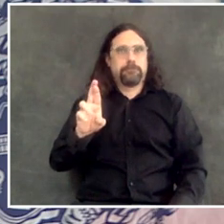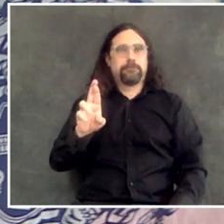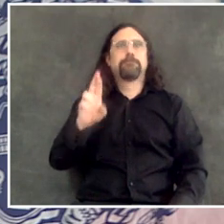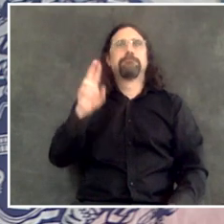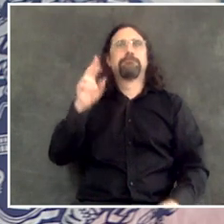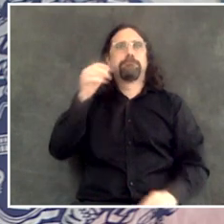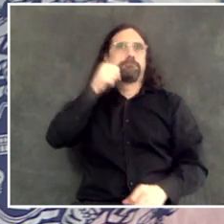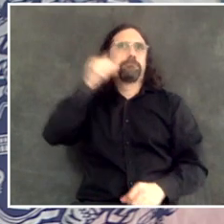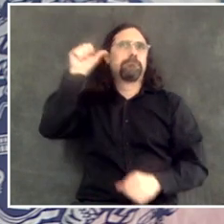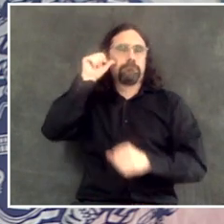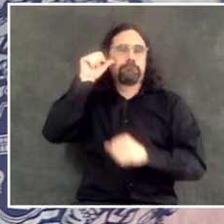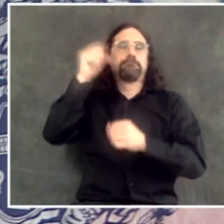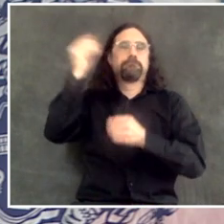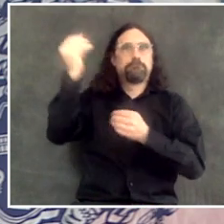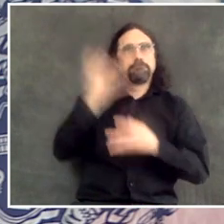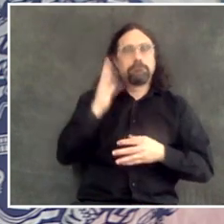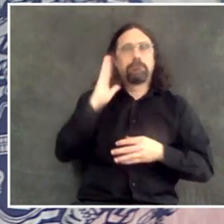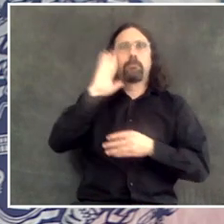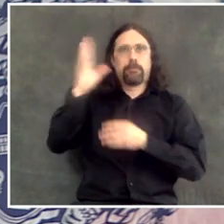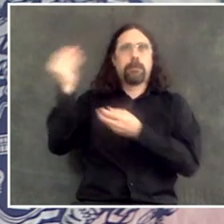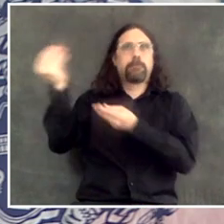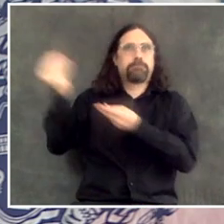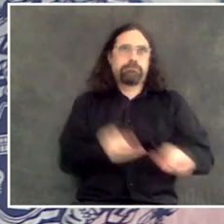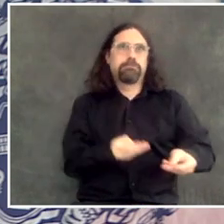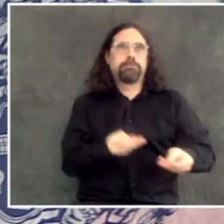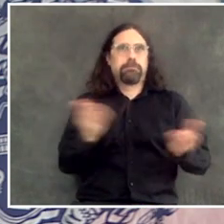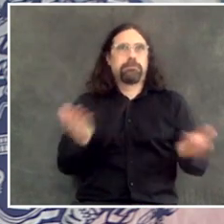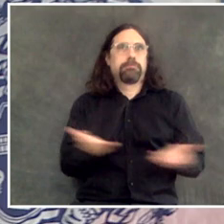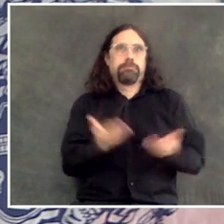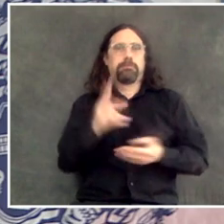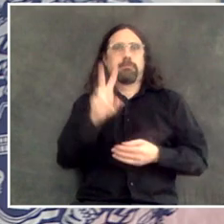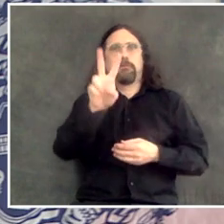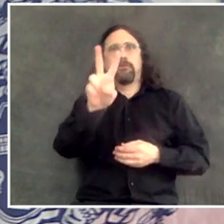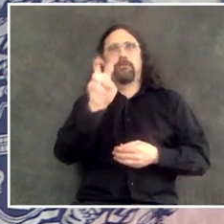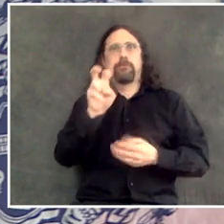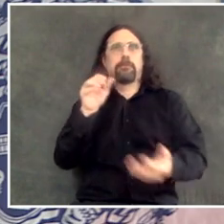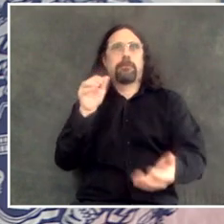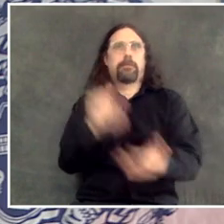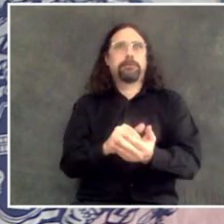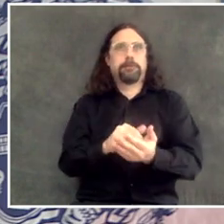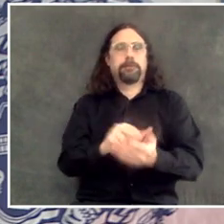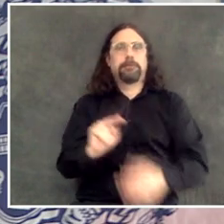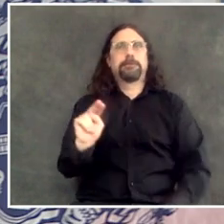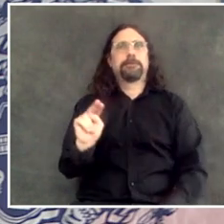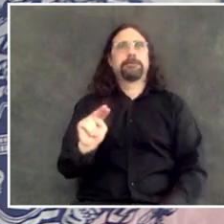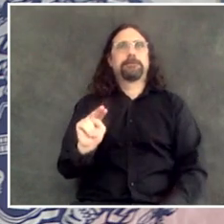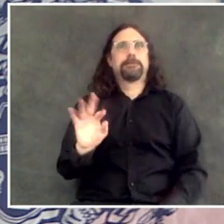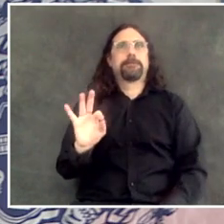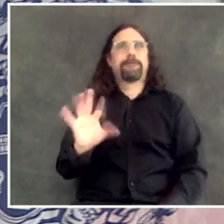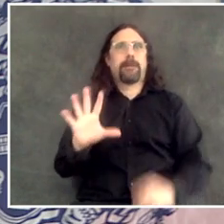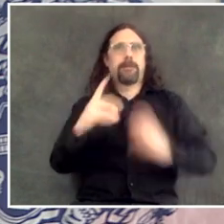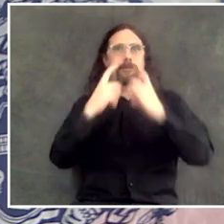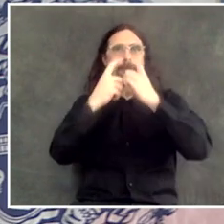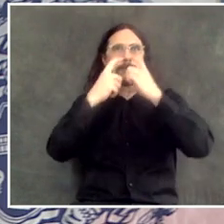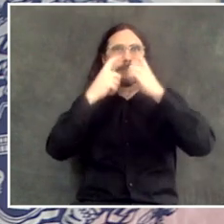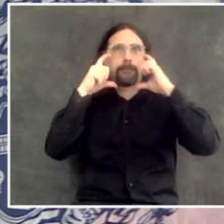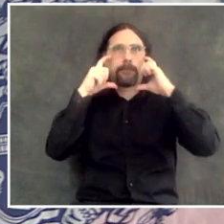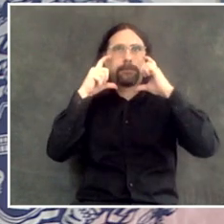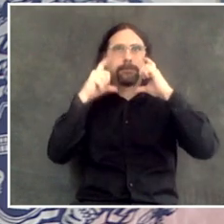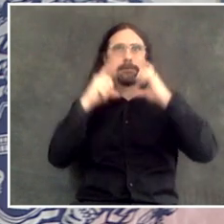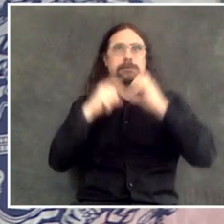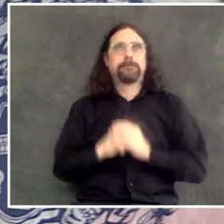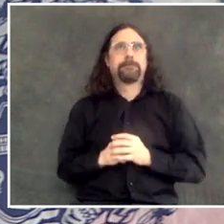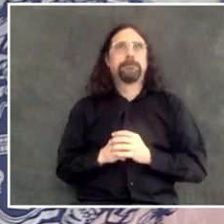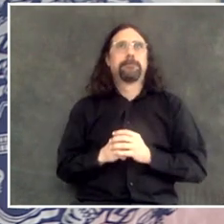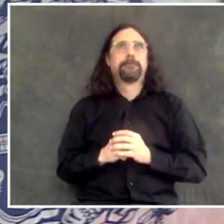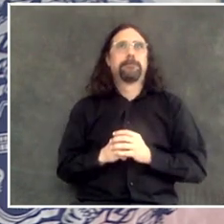public hospital system, the part of our healthcare system that has been bearing the brunt in places like Elmhurst Hospital